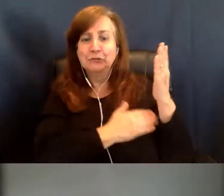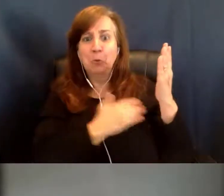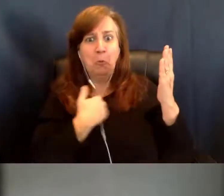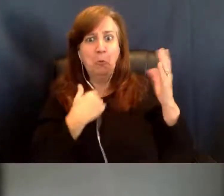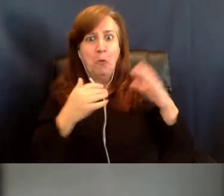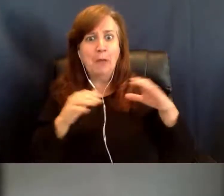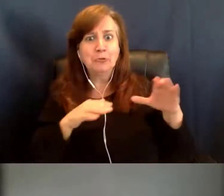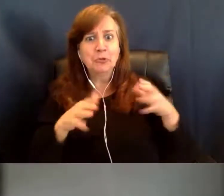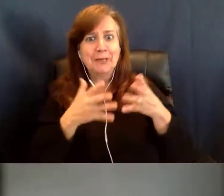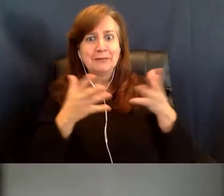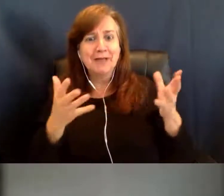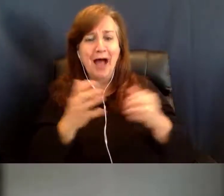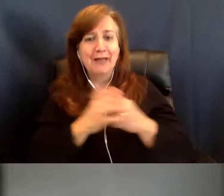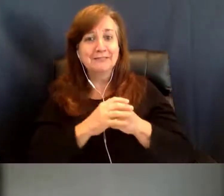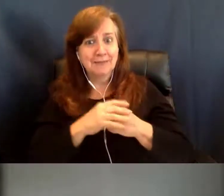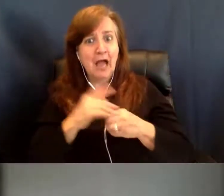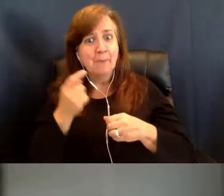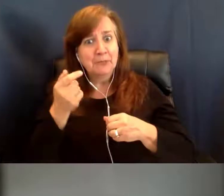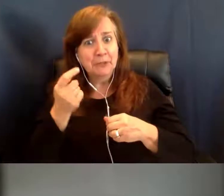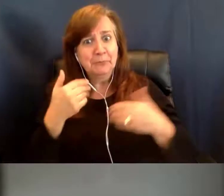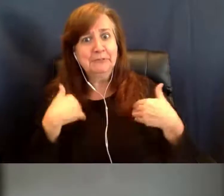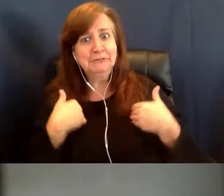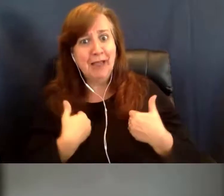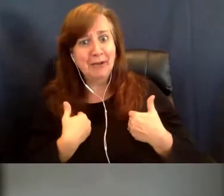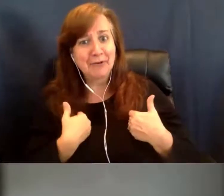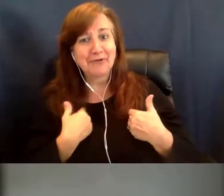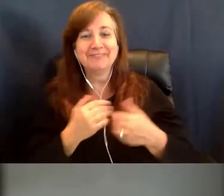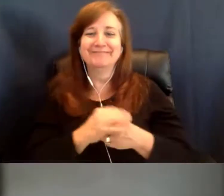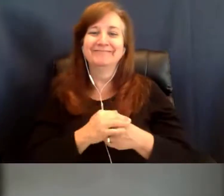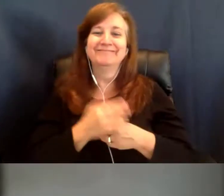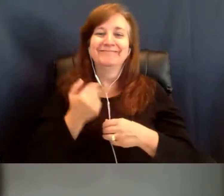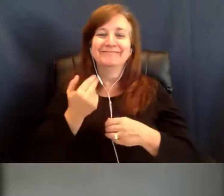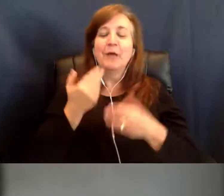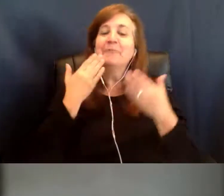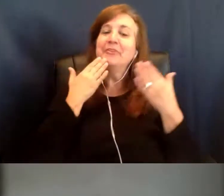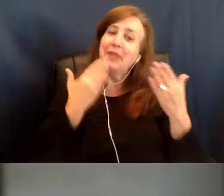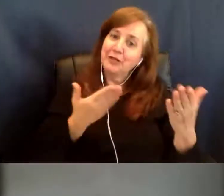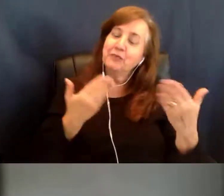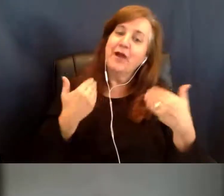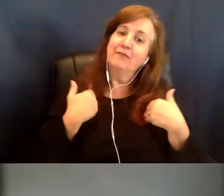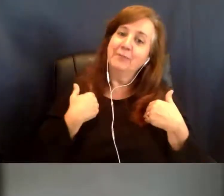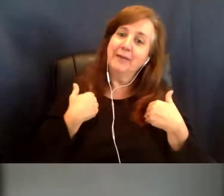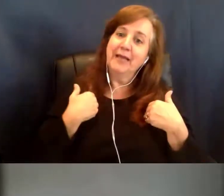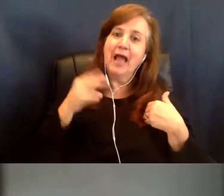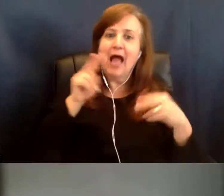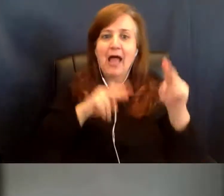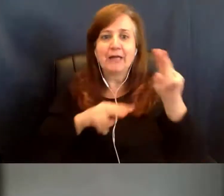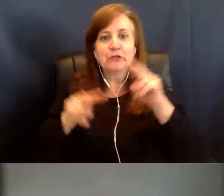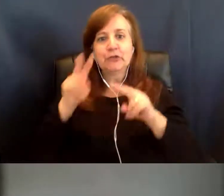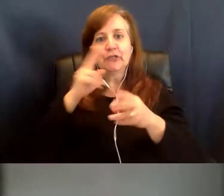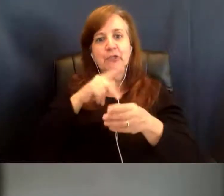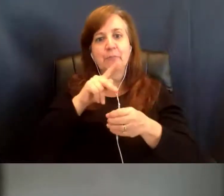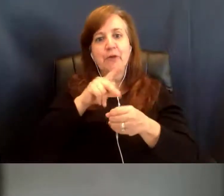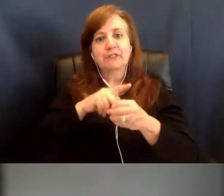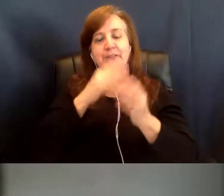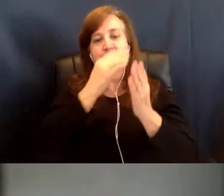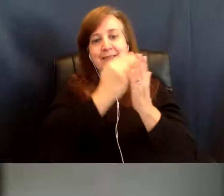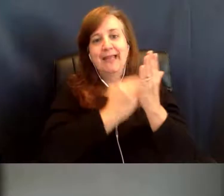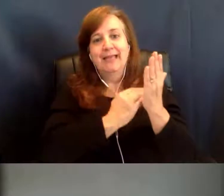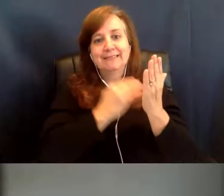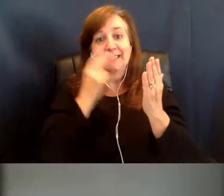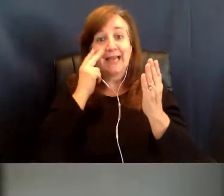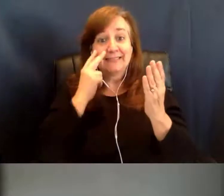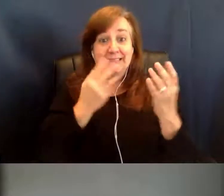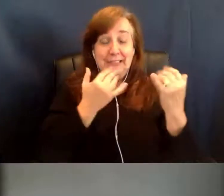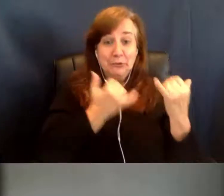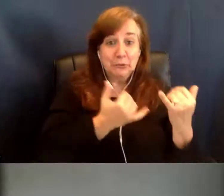bit tired, but thank you so much for having me. Thank you everyone for being here. I looked at the participant list. I'm excited that I see current